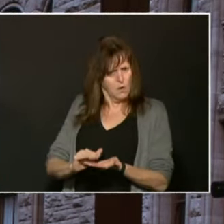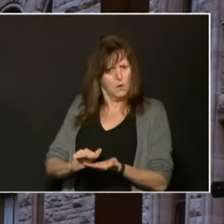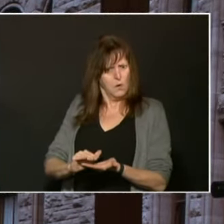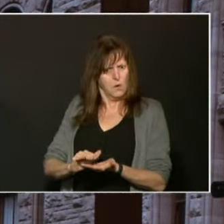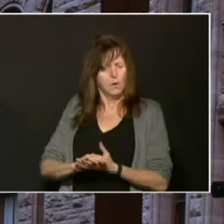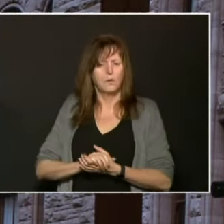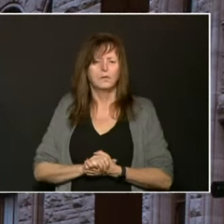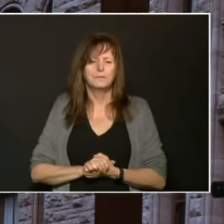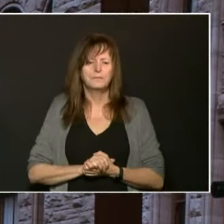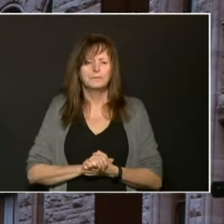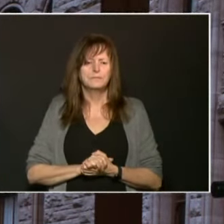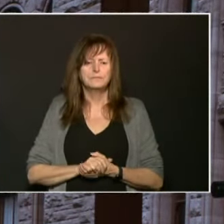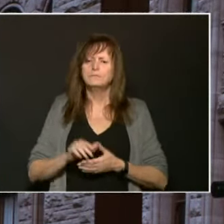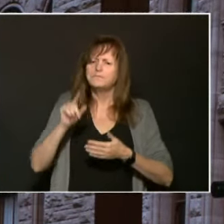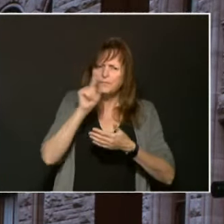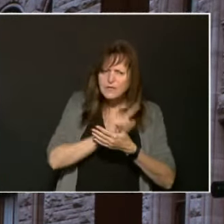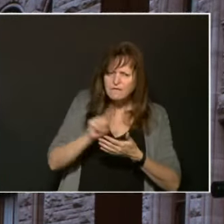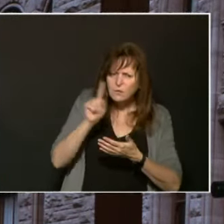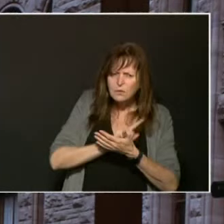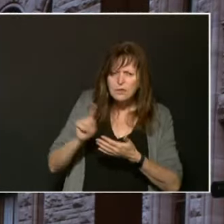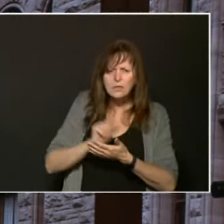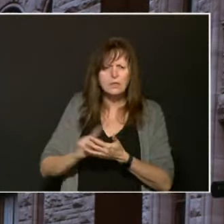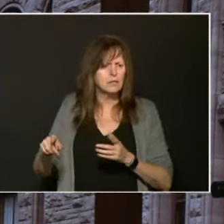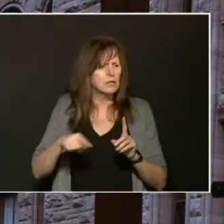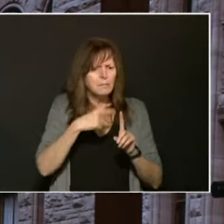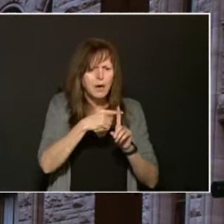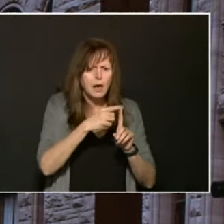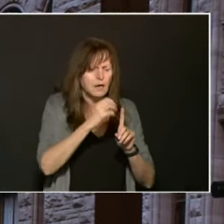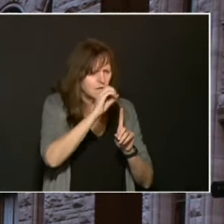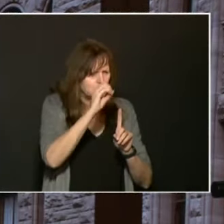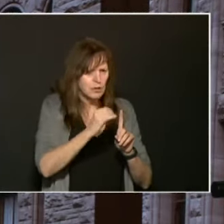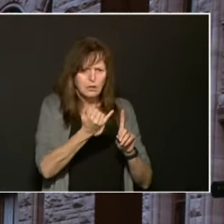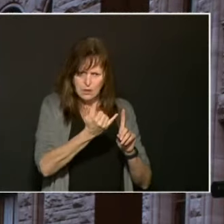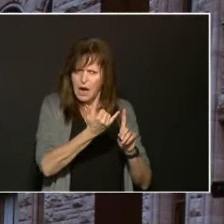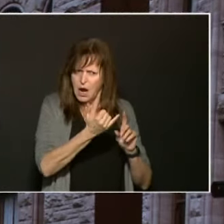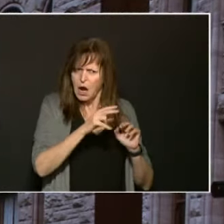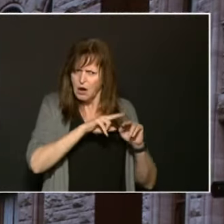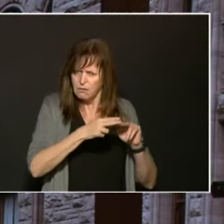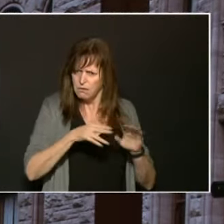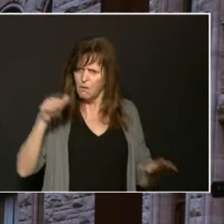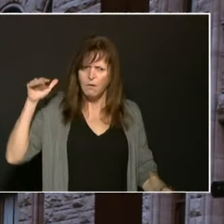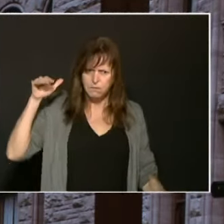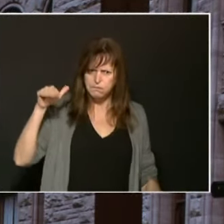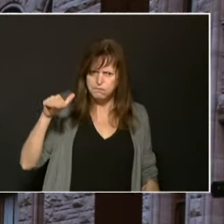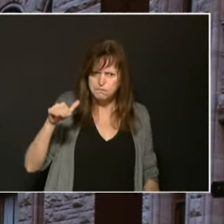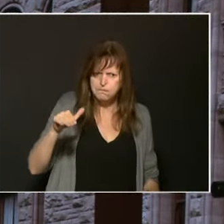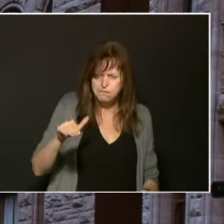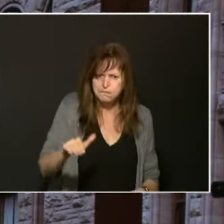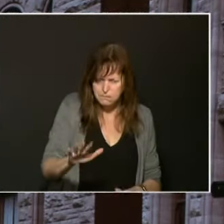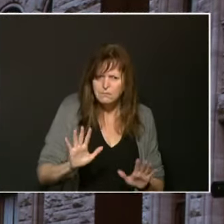with the current 7-day average at 2.7%, which is down from